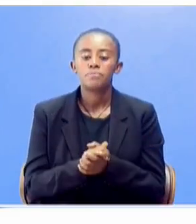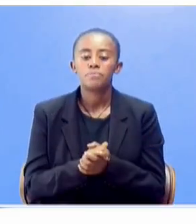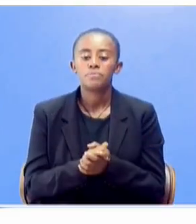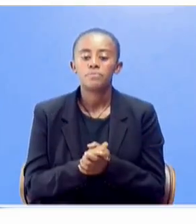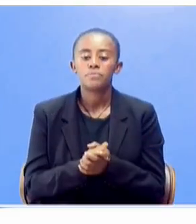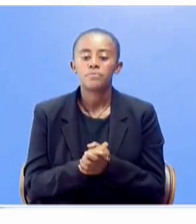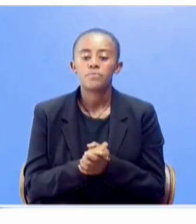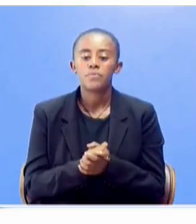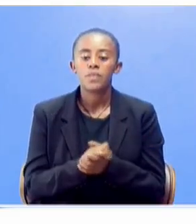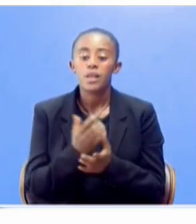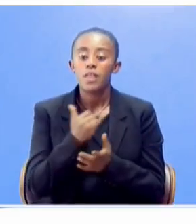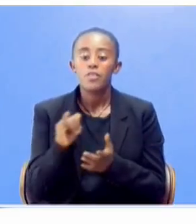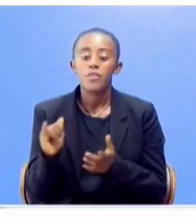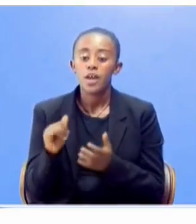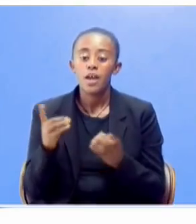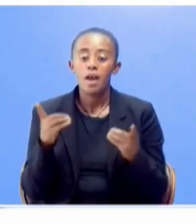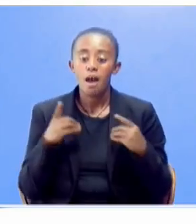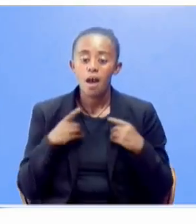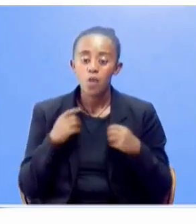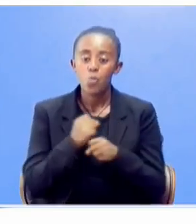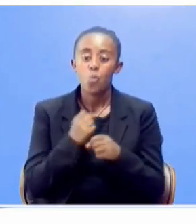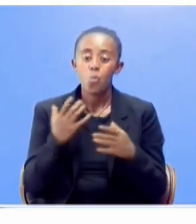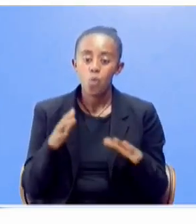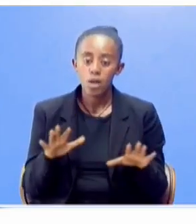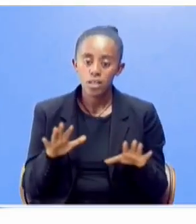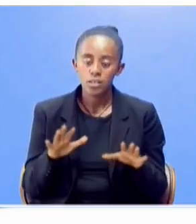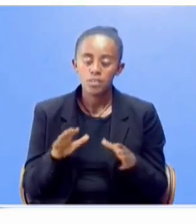They had worked their